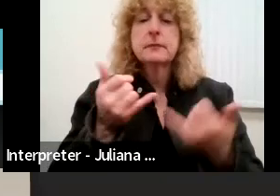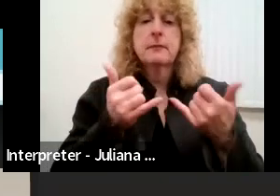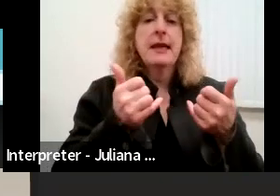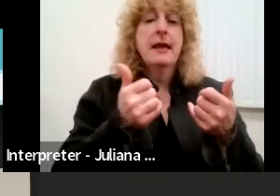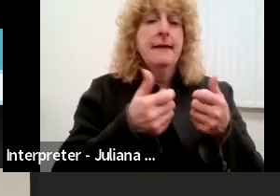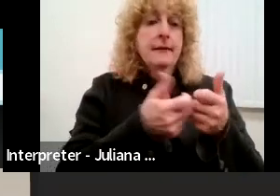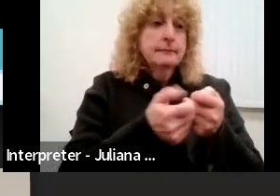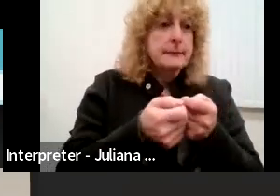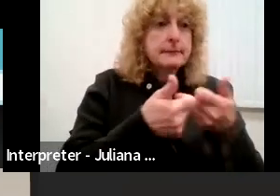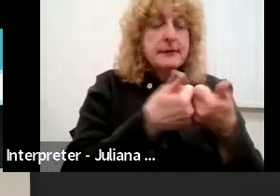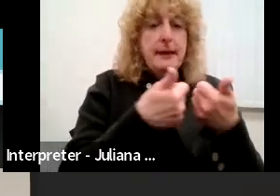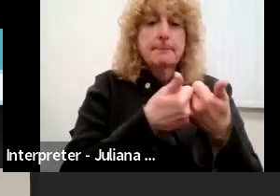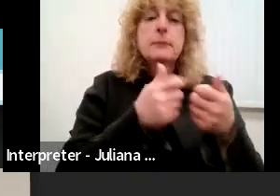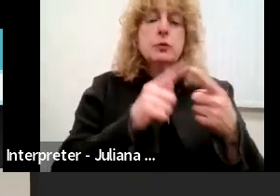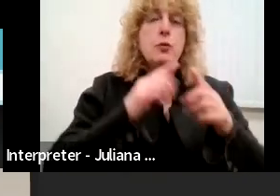world out.